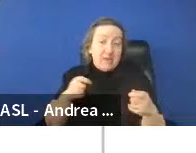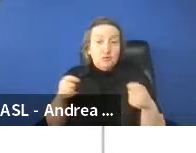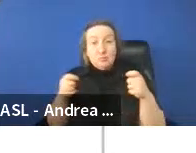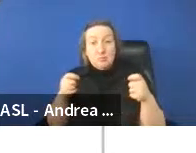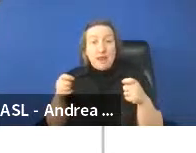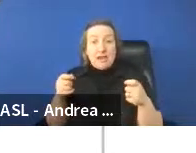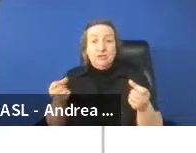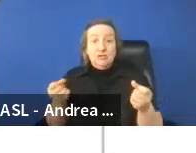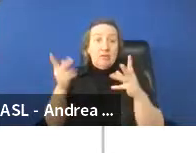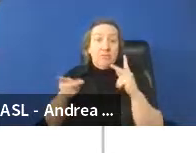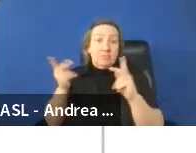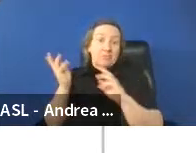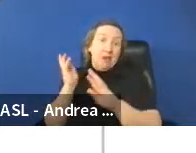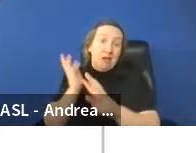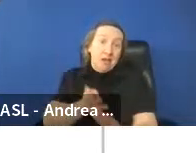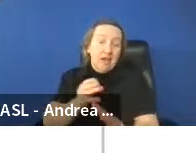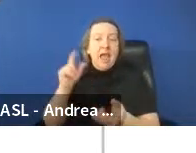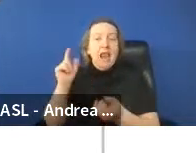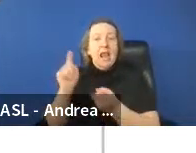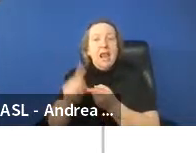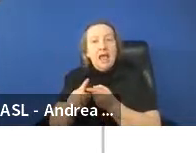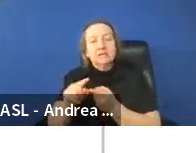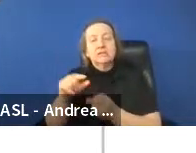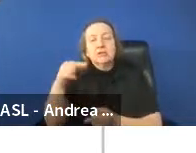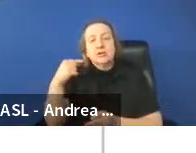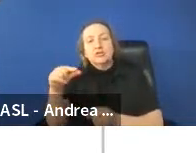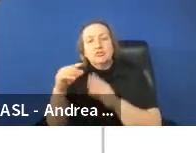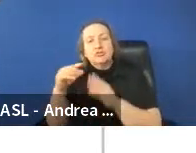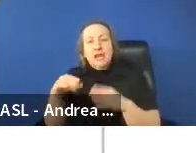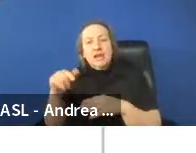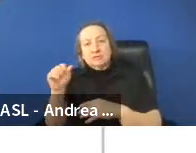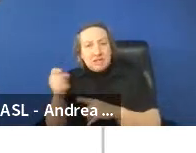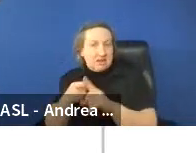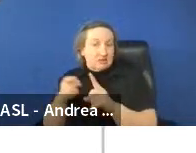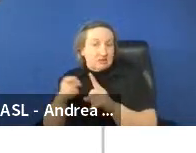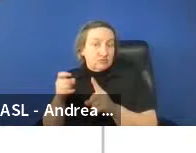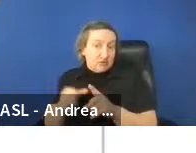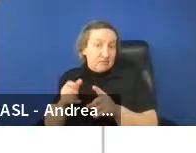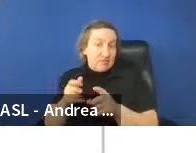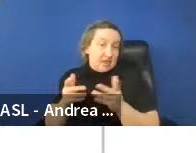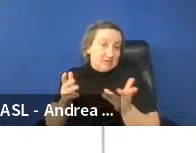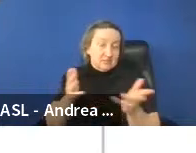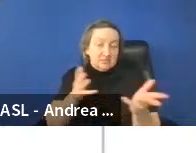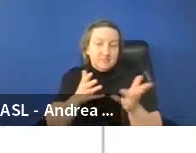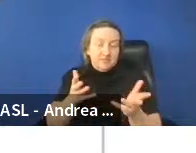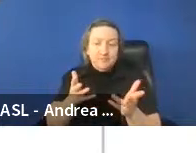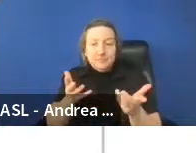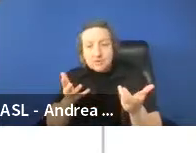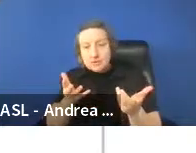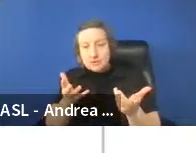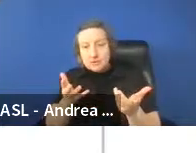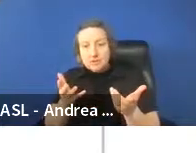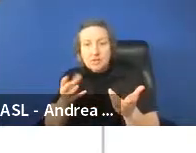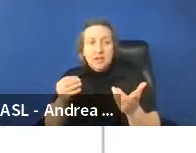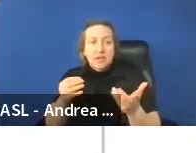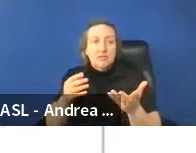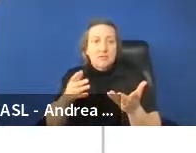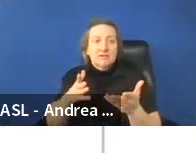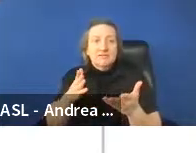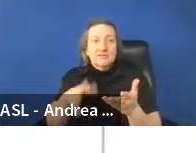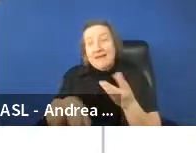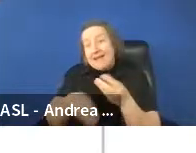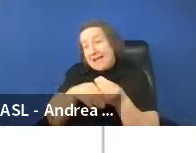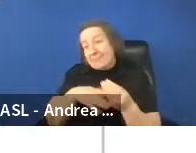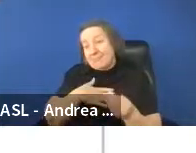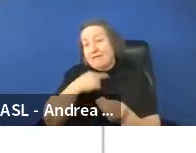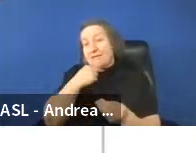and reduce greenhouse gas emissions as a result of that. So I just wanted to add my voice to that this isn't